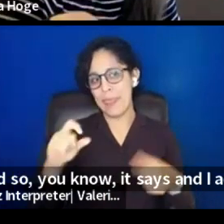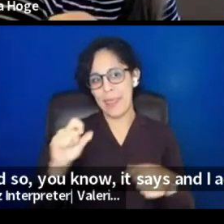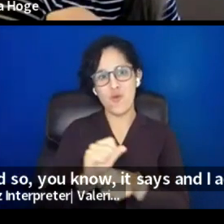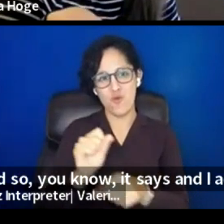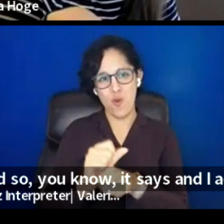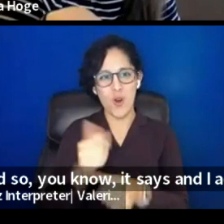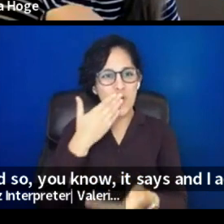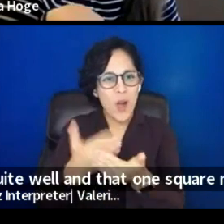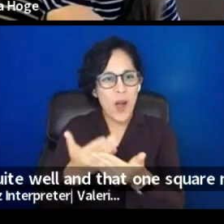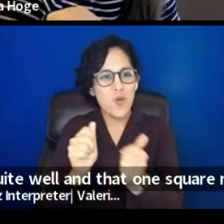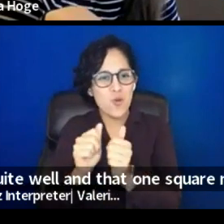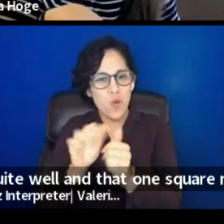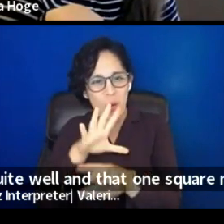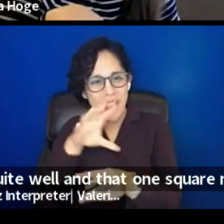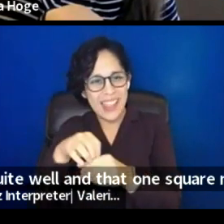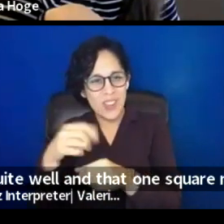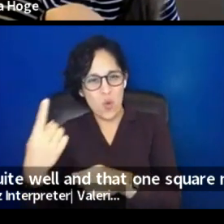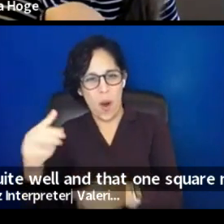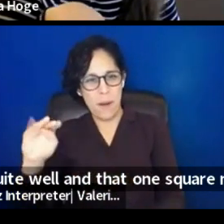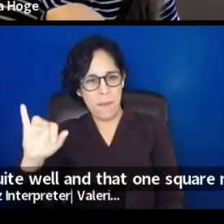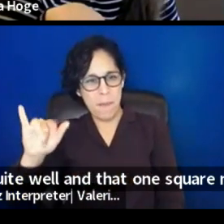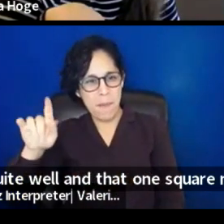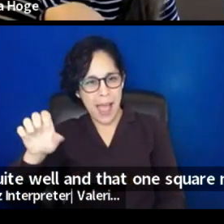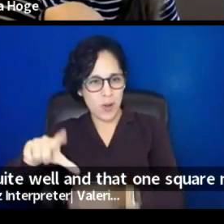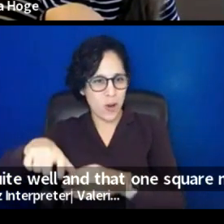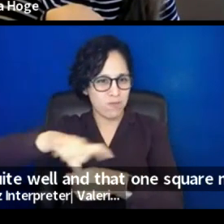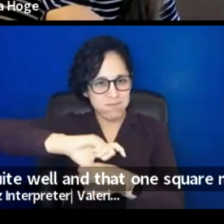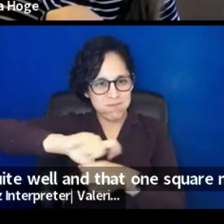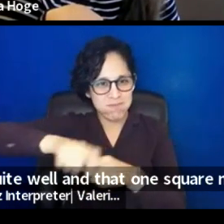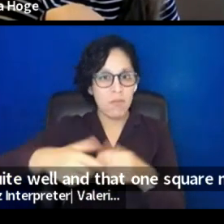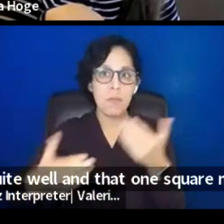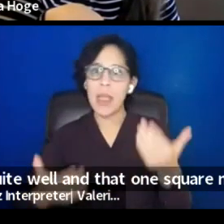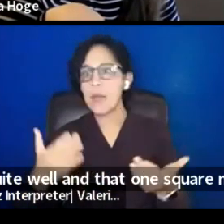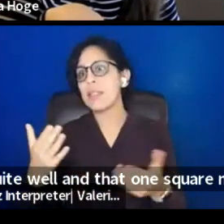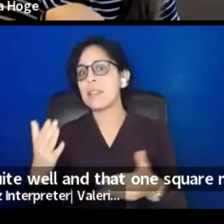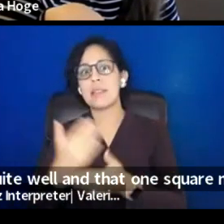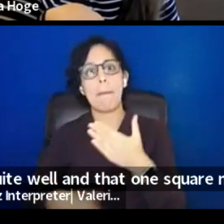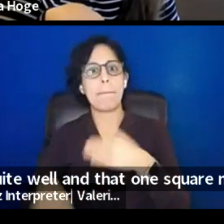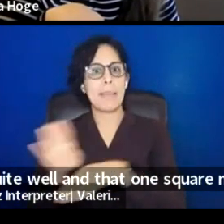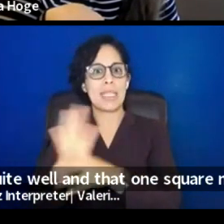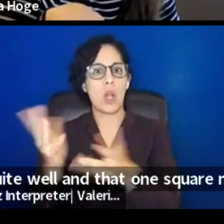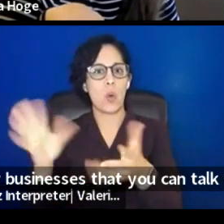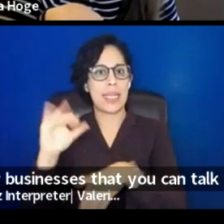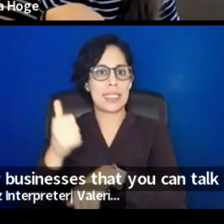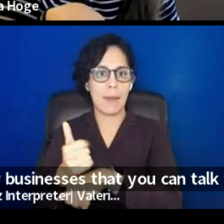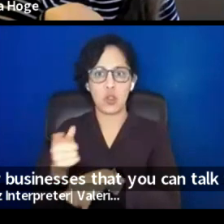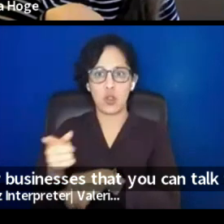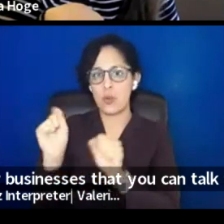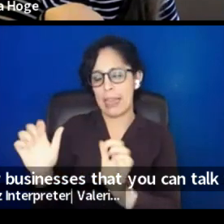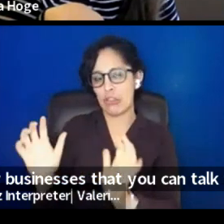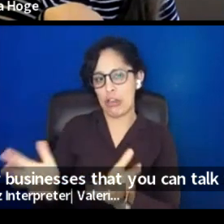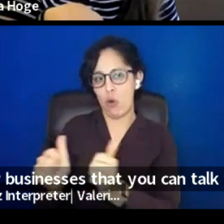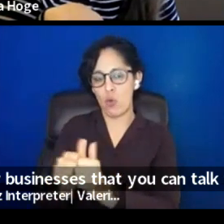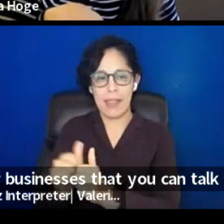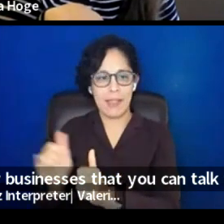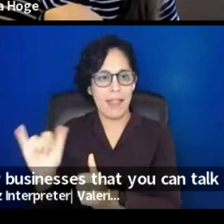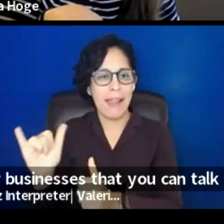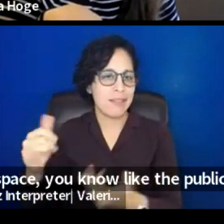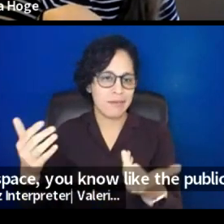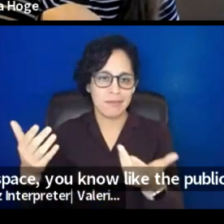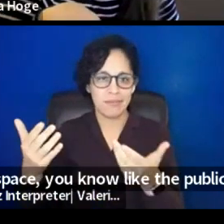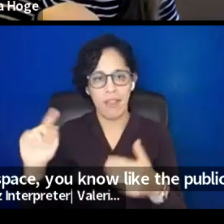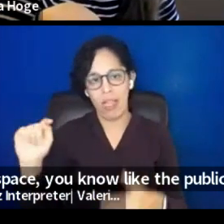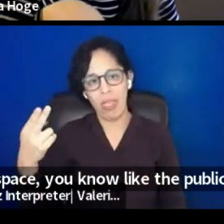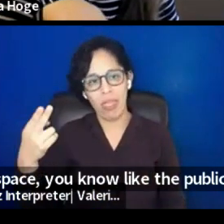block. And so are there businesses that you can talk to, you know, what sort of space, you know, like the public is right near